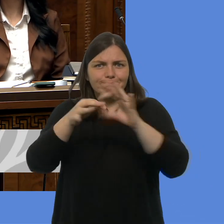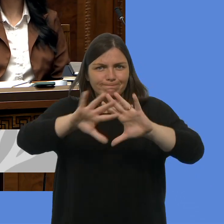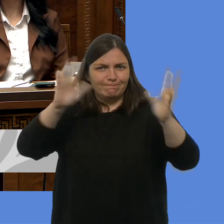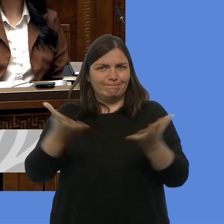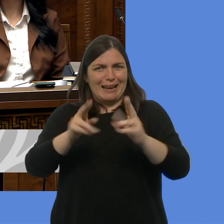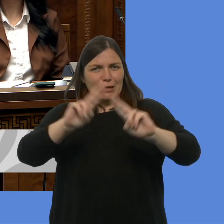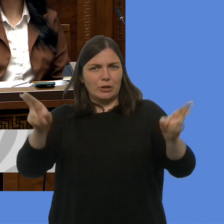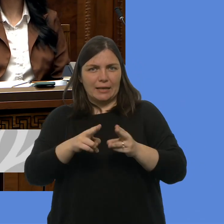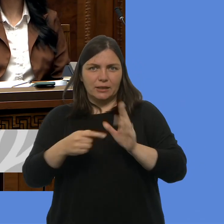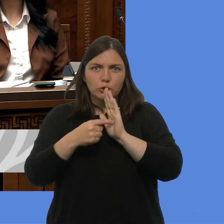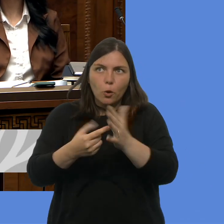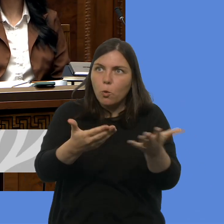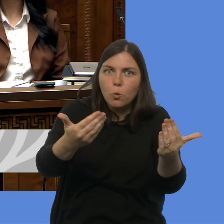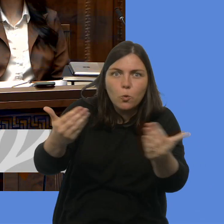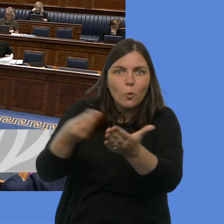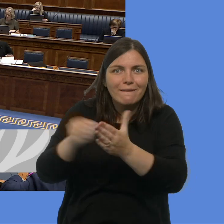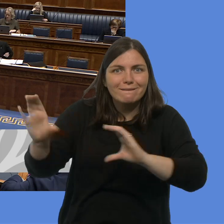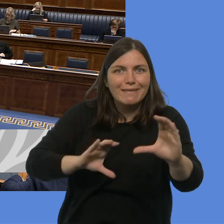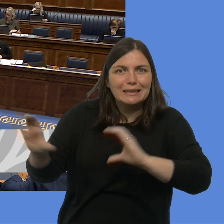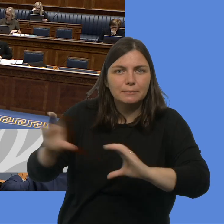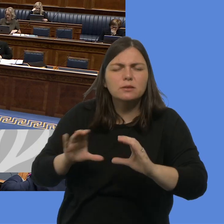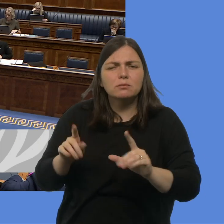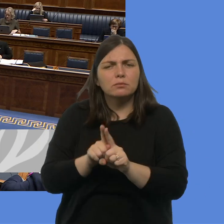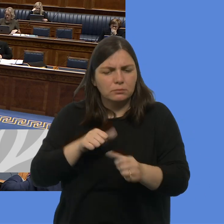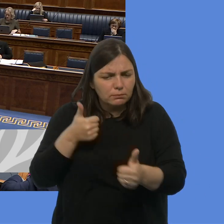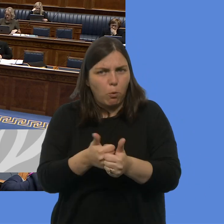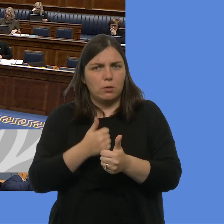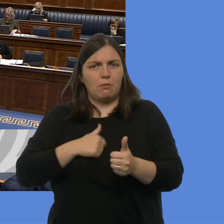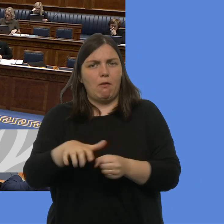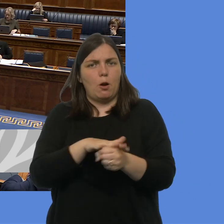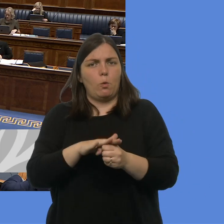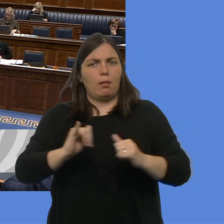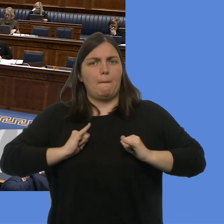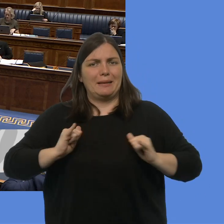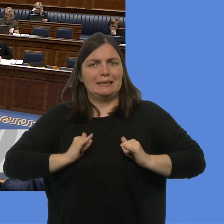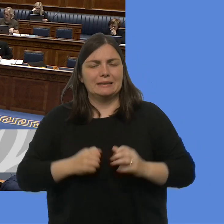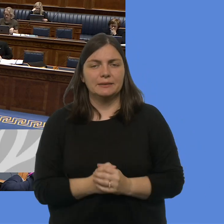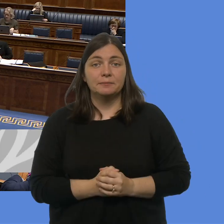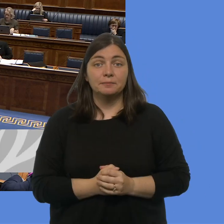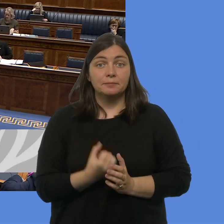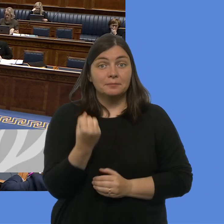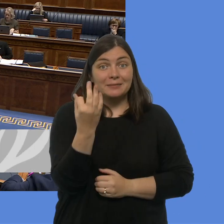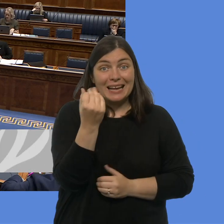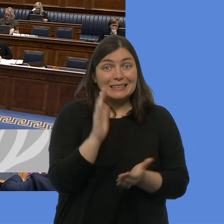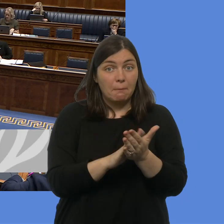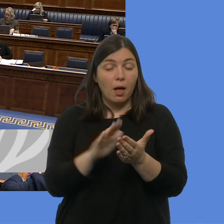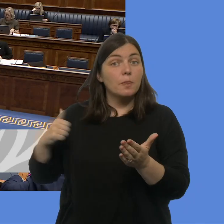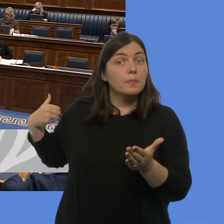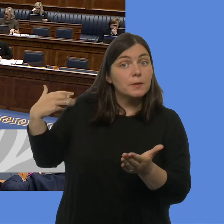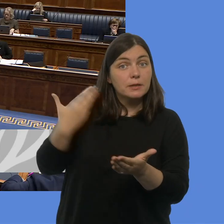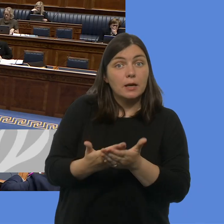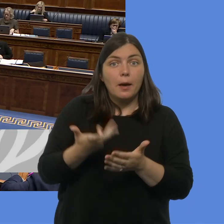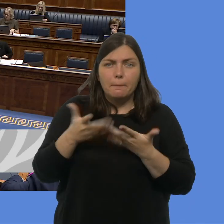local companies who contribute so much to driving growth and innovation here. In the last 18 months, we've taken this message to the representatives of the world's